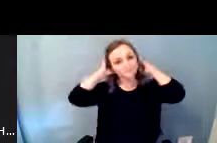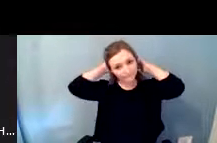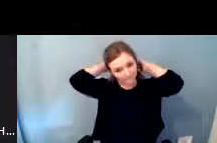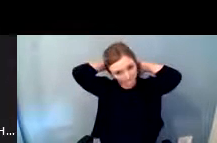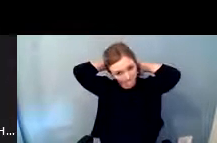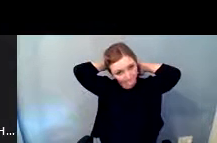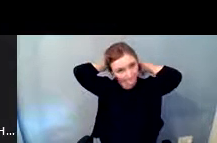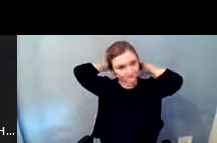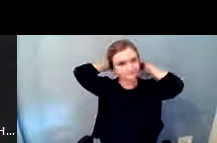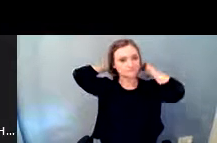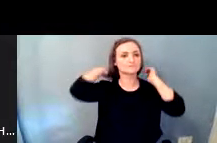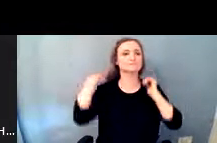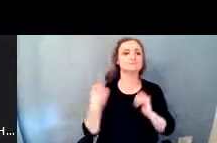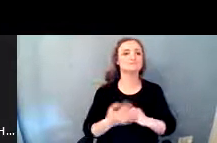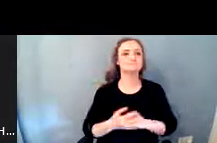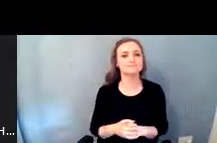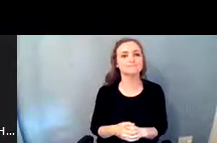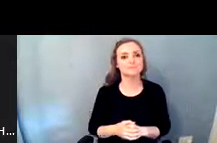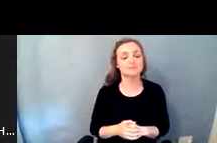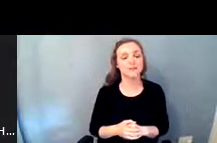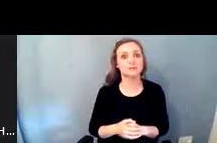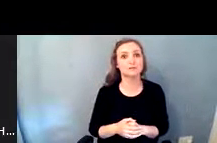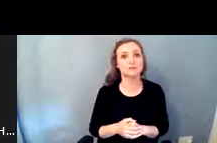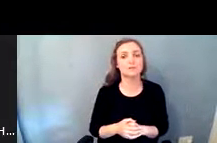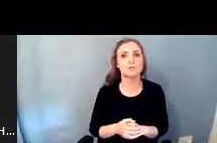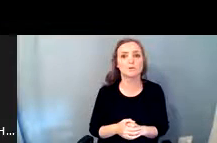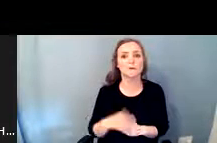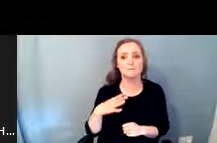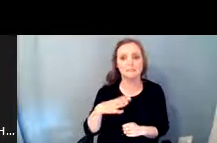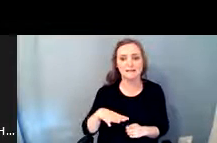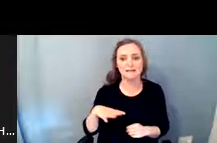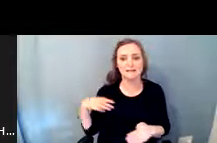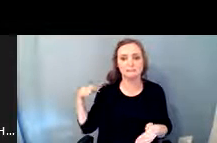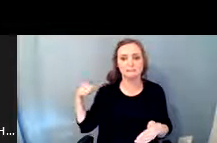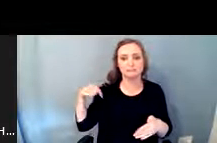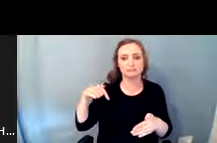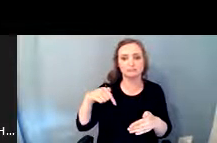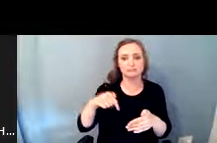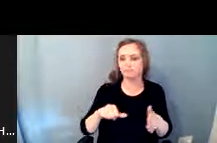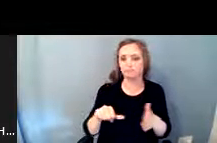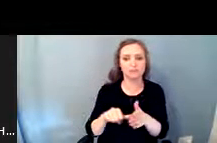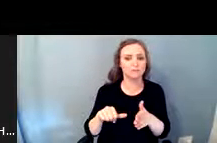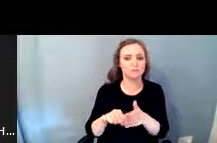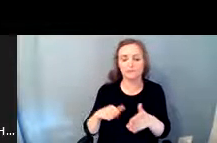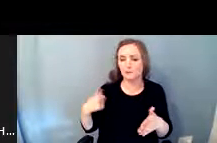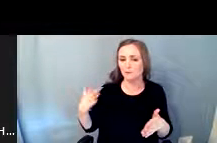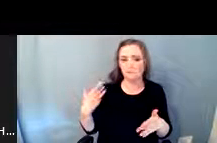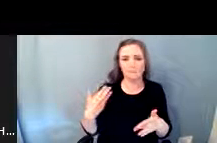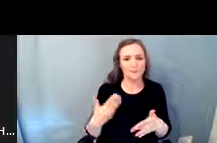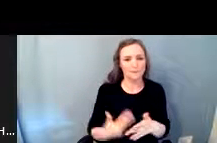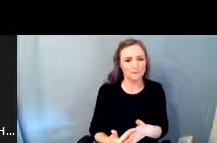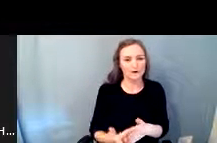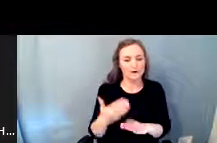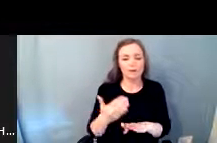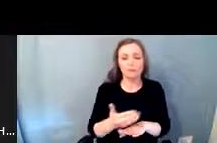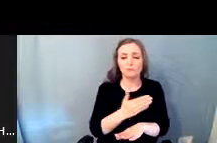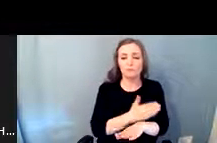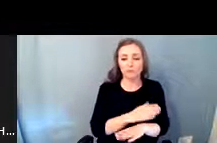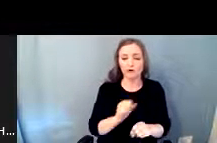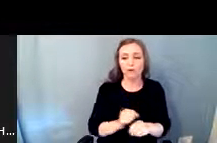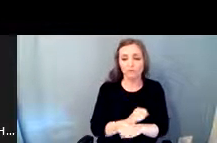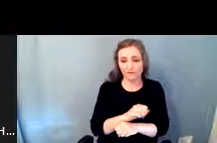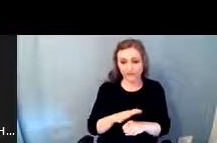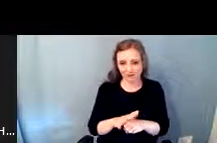So despite all of the problems that I've tried to outline, pre-COVID, the NHS